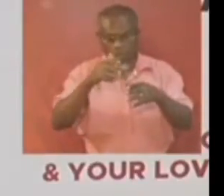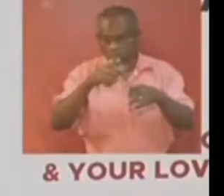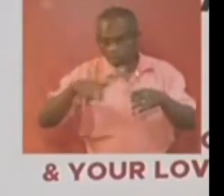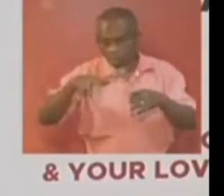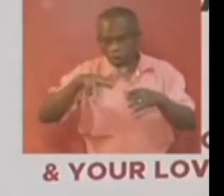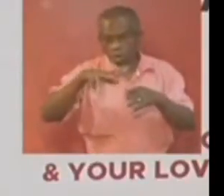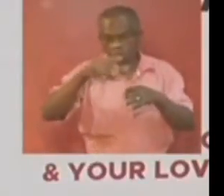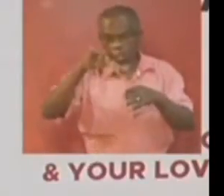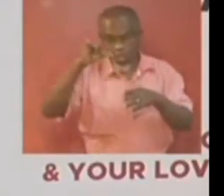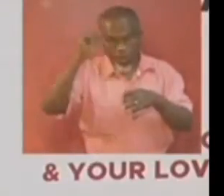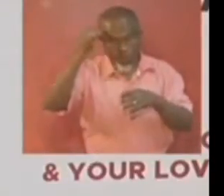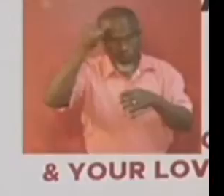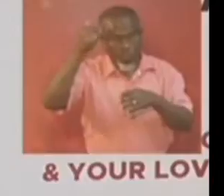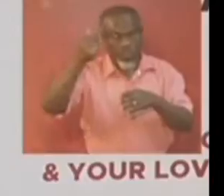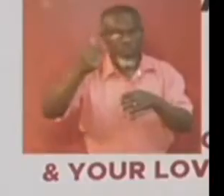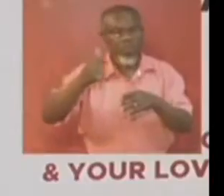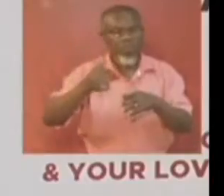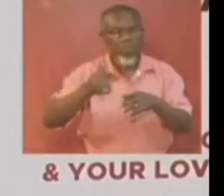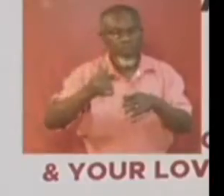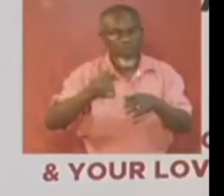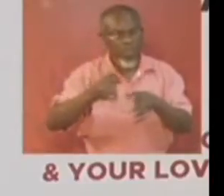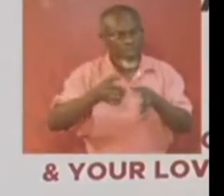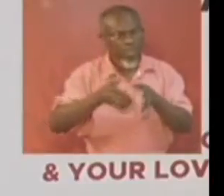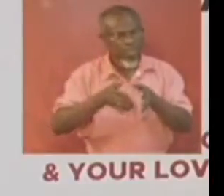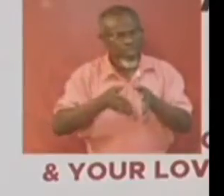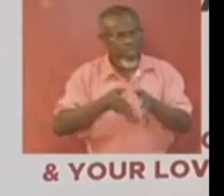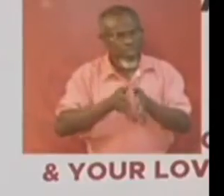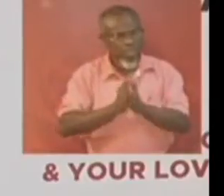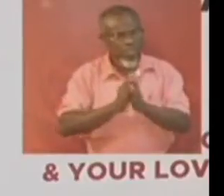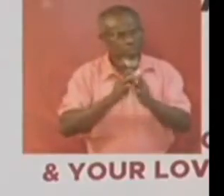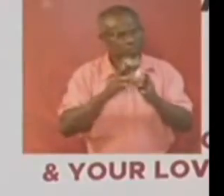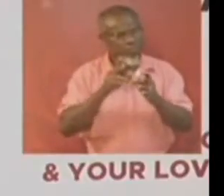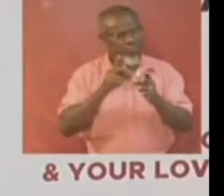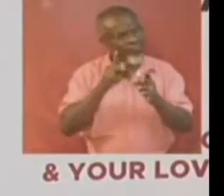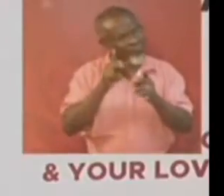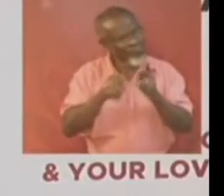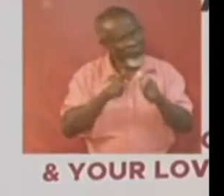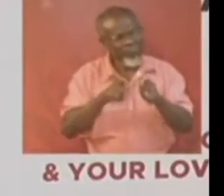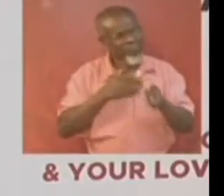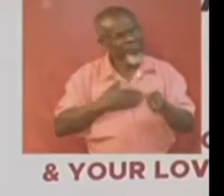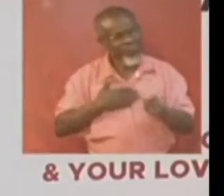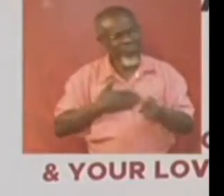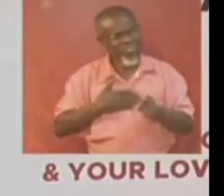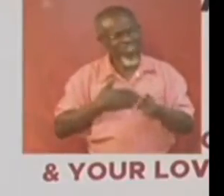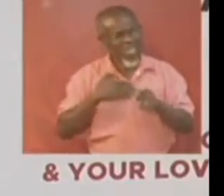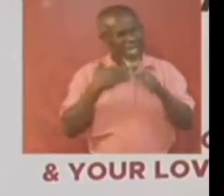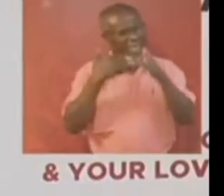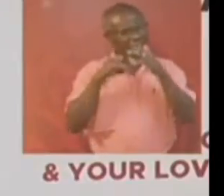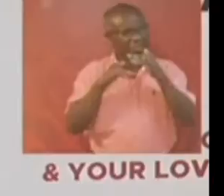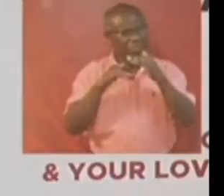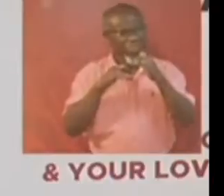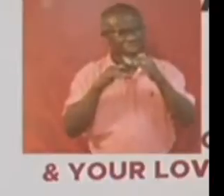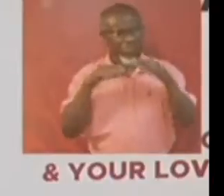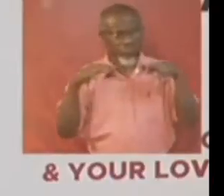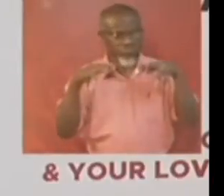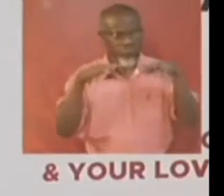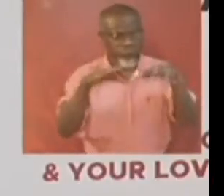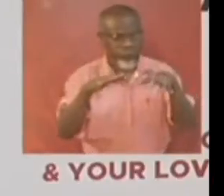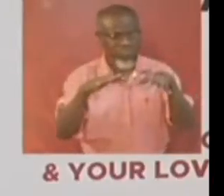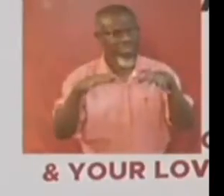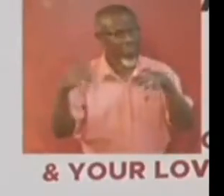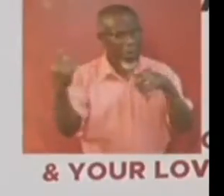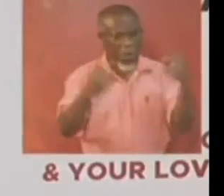asking the population to desist from gatherings over the Christmas period. International